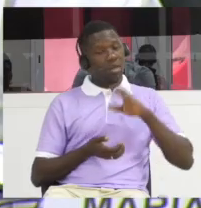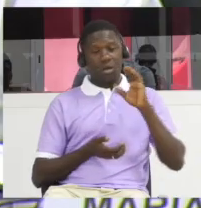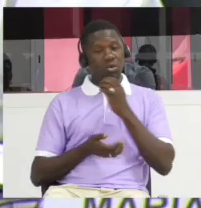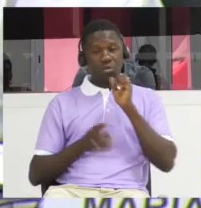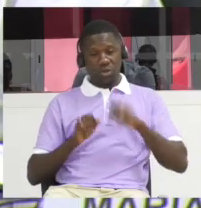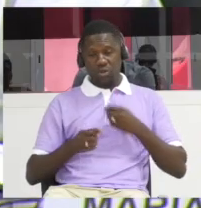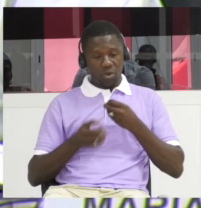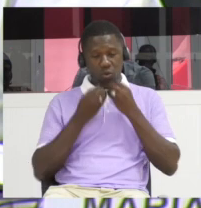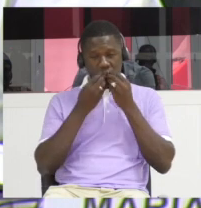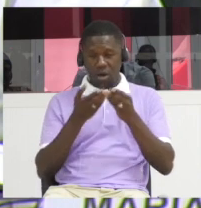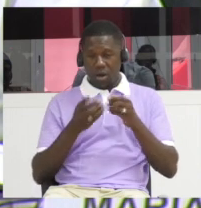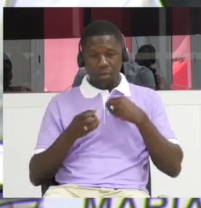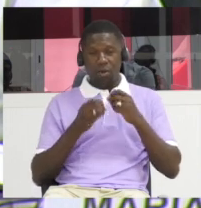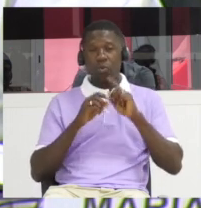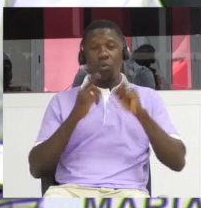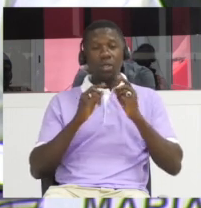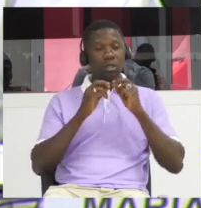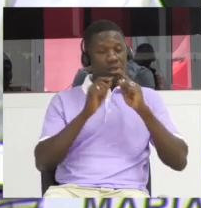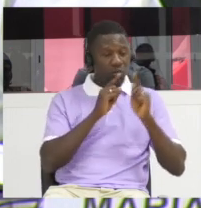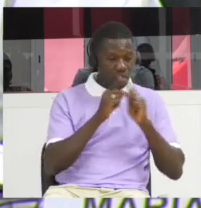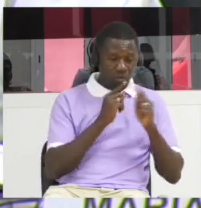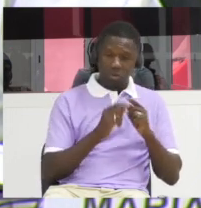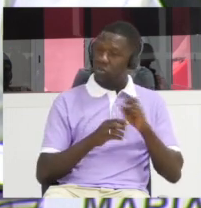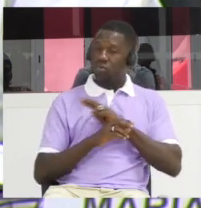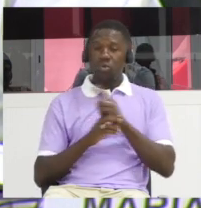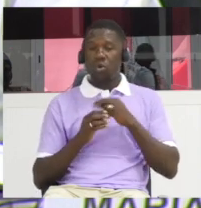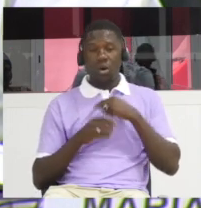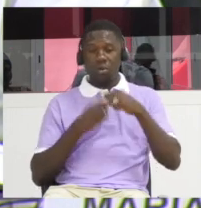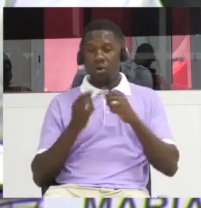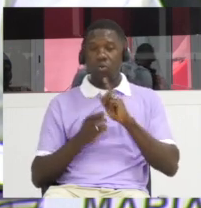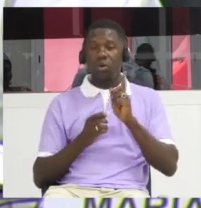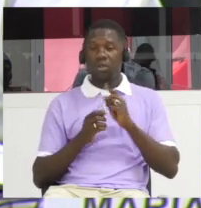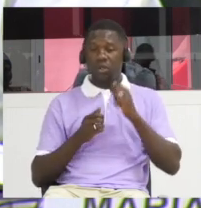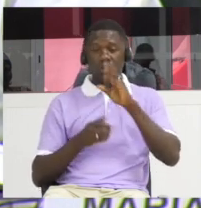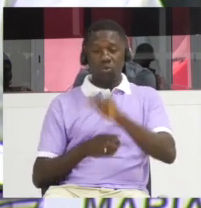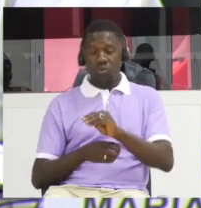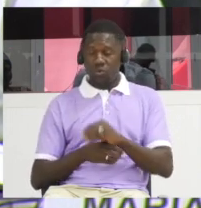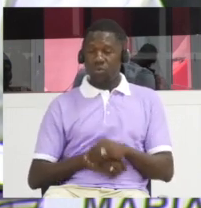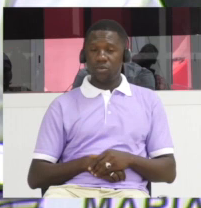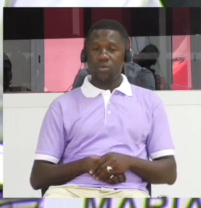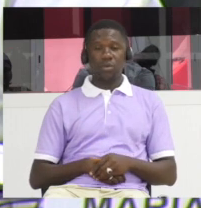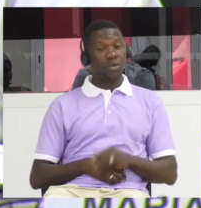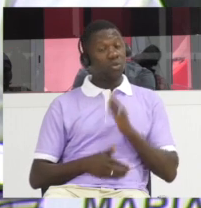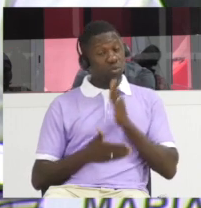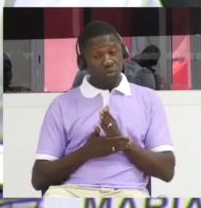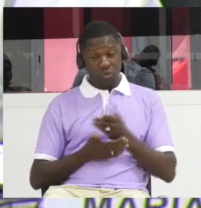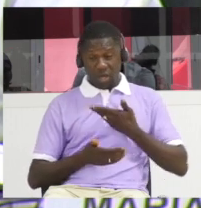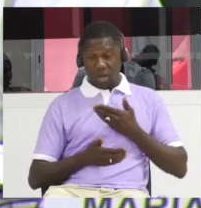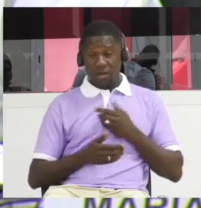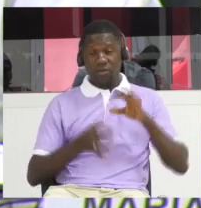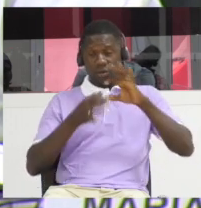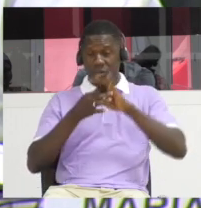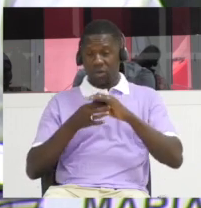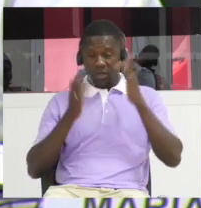reason, nor was I briefed about its role and functions. Of course, we had the Joint